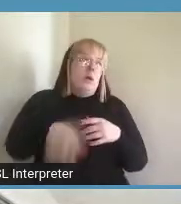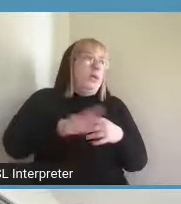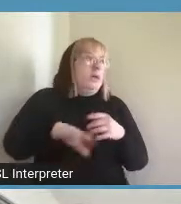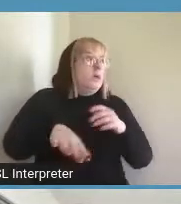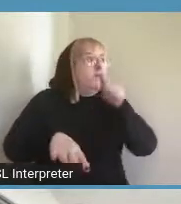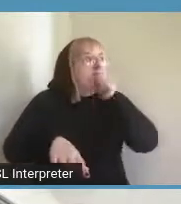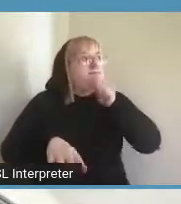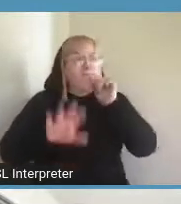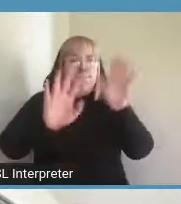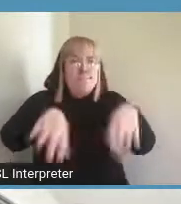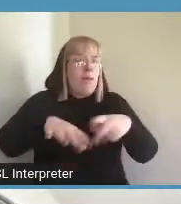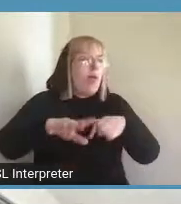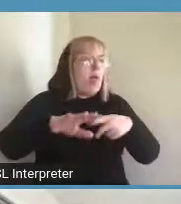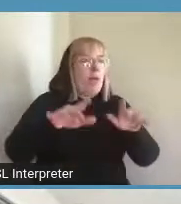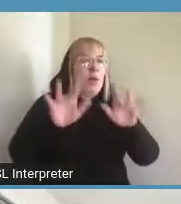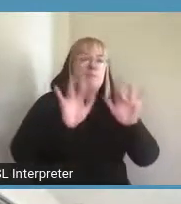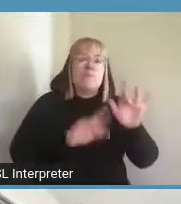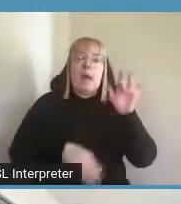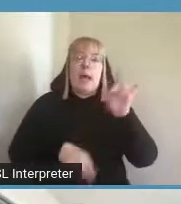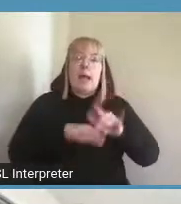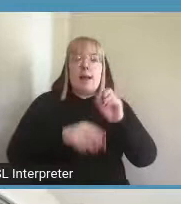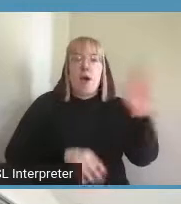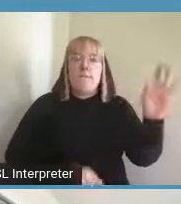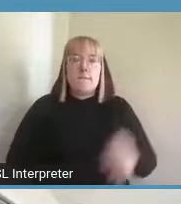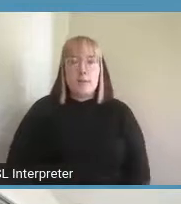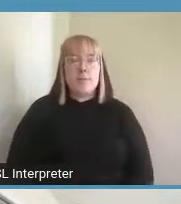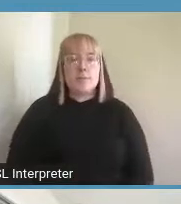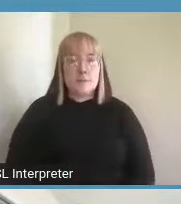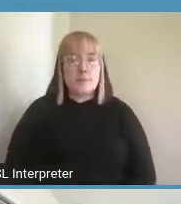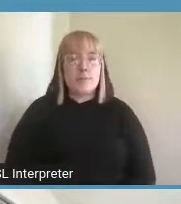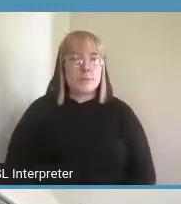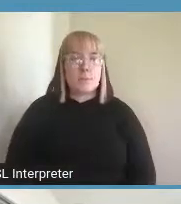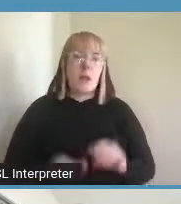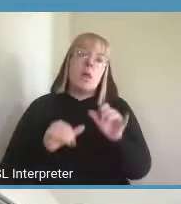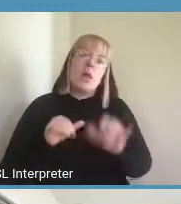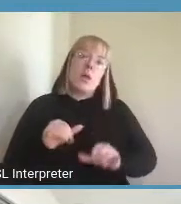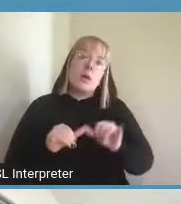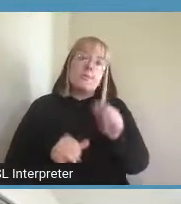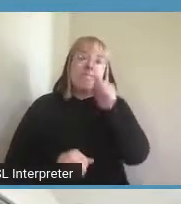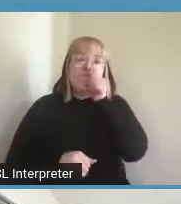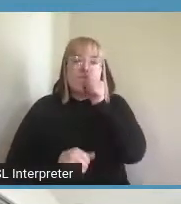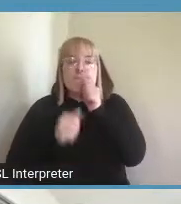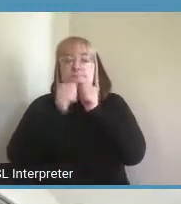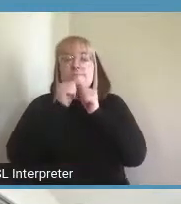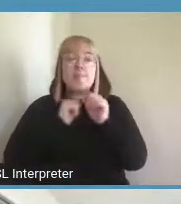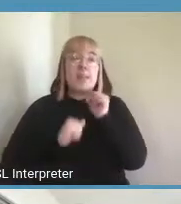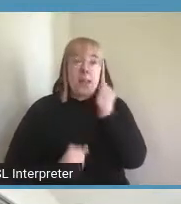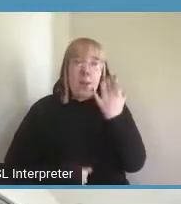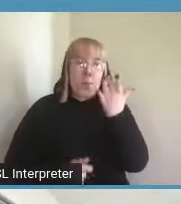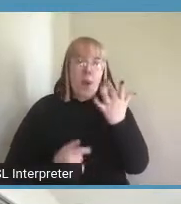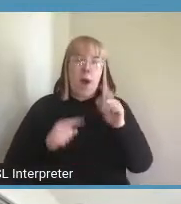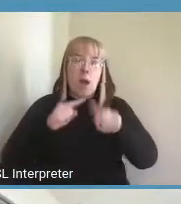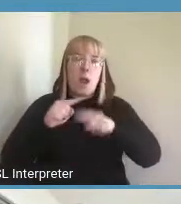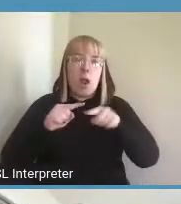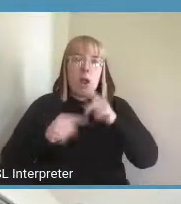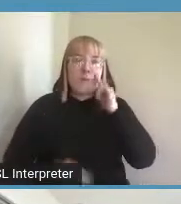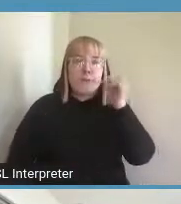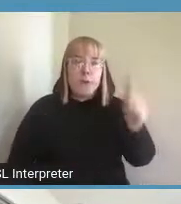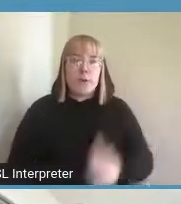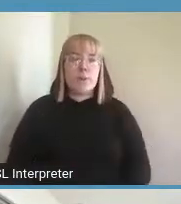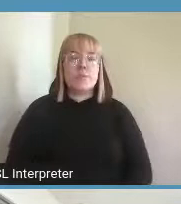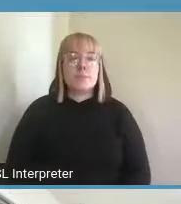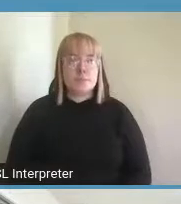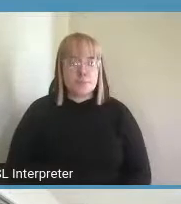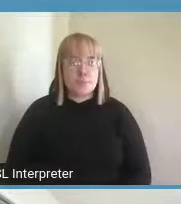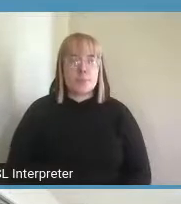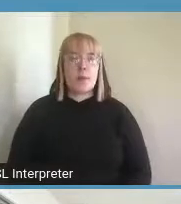user experience, they're not going to stay and make a donation. So this is really useful for me to understand how we're